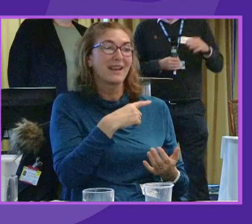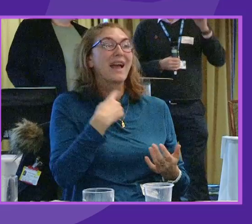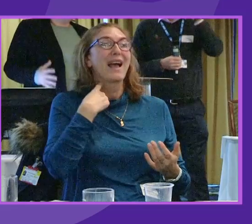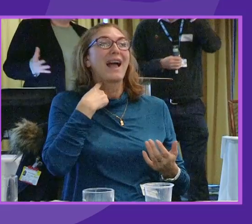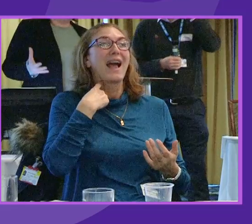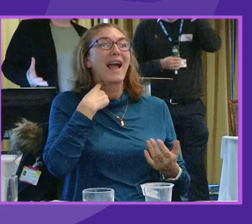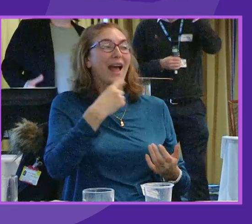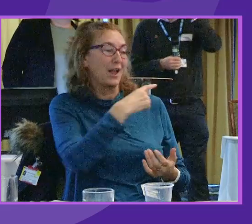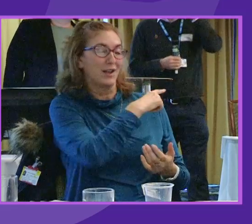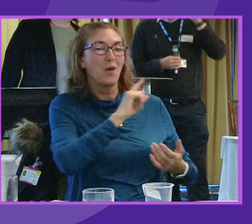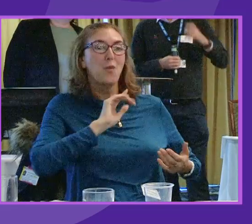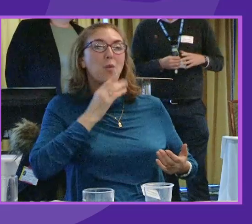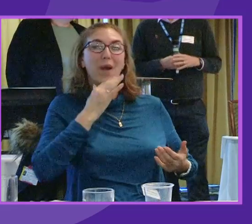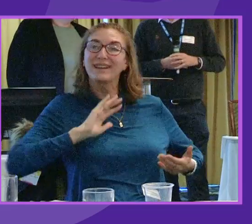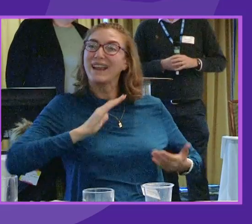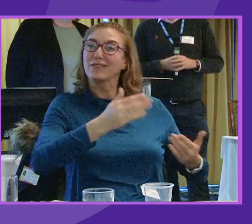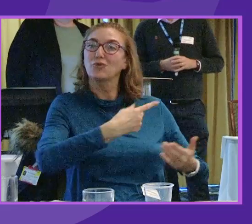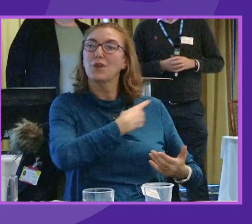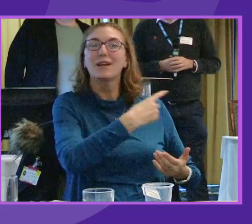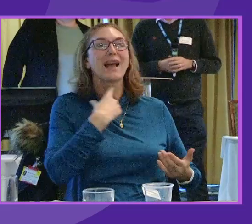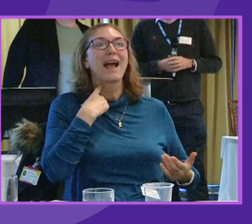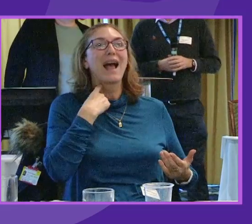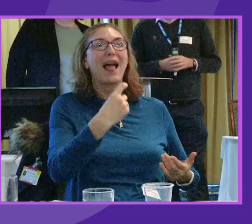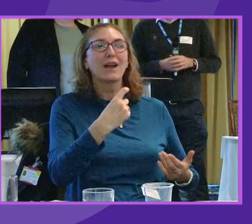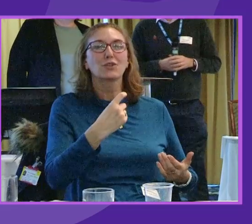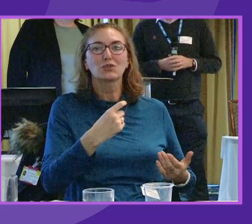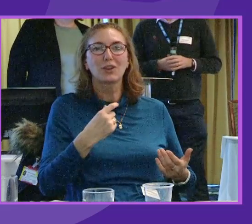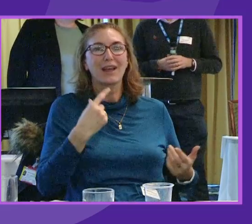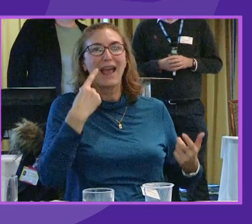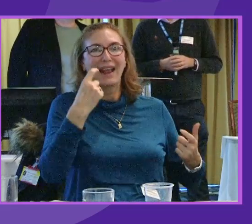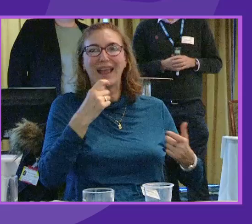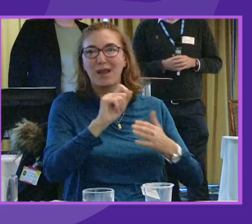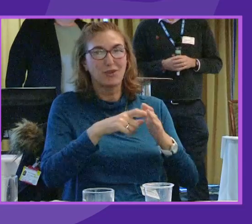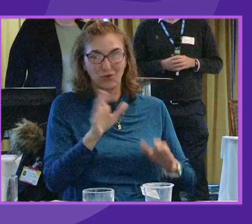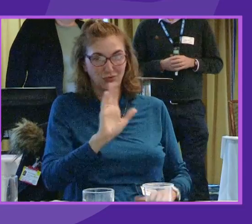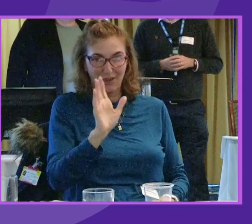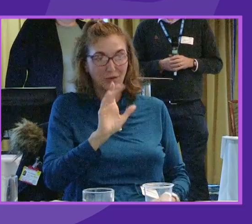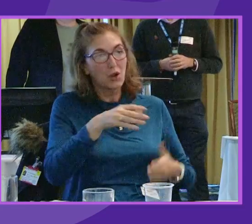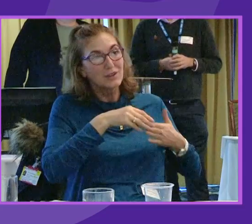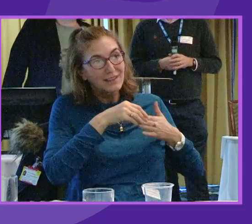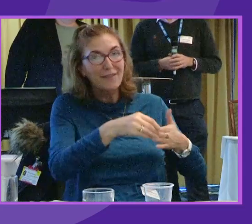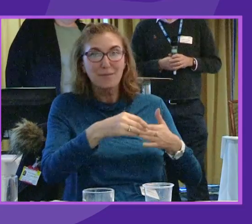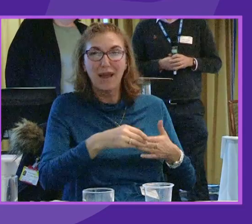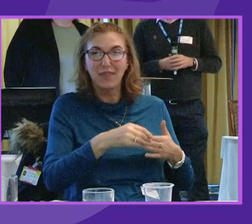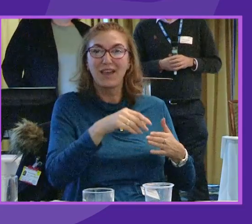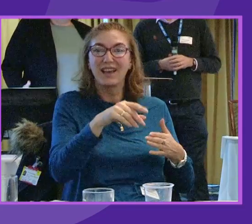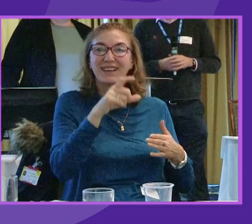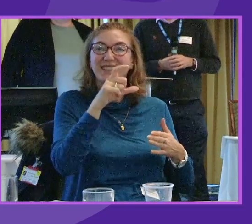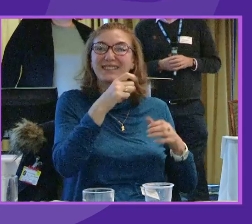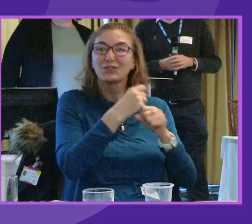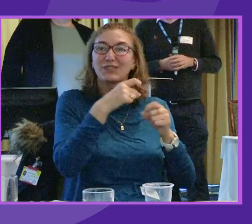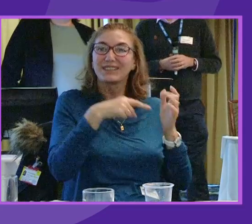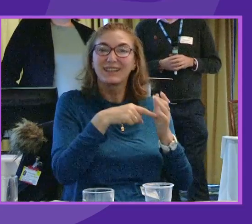this as Lancashire Care project, because it's absolutely not. It is driven by the CCGs, and Phil and I have a really good close working relationship, and we're basically